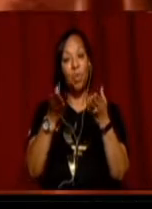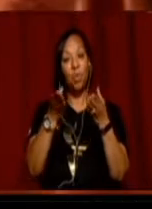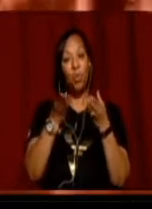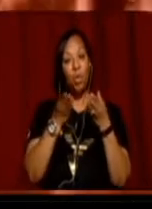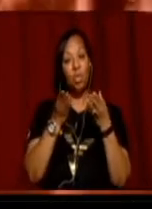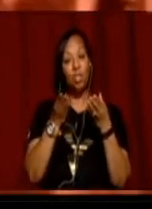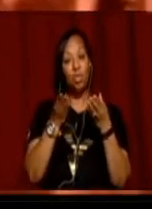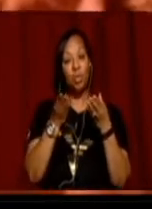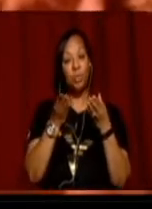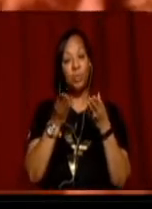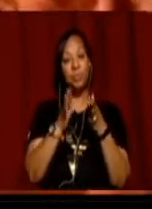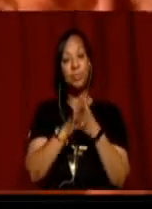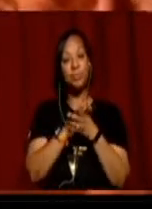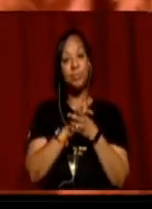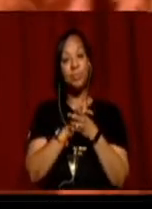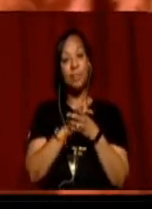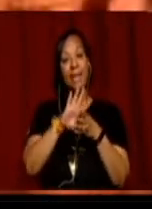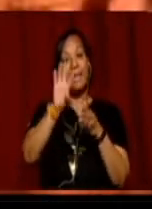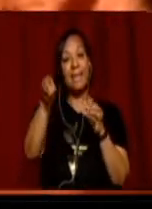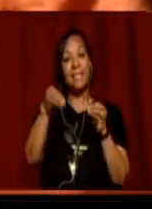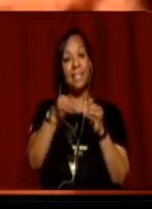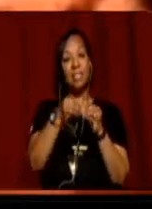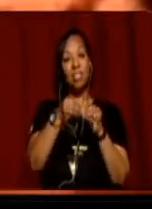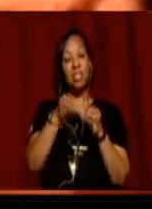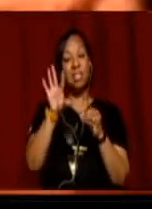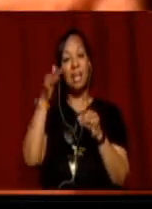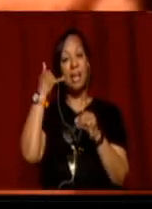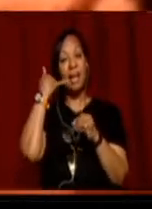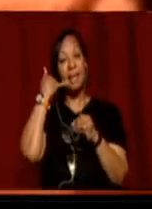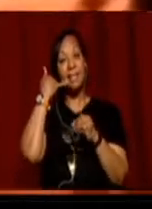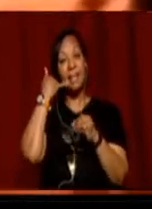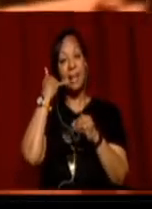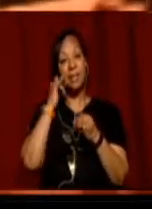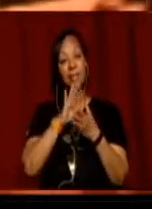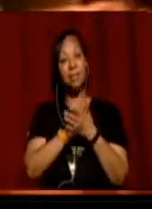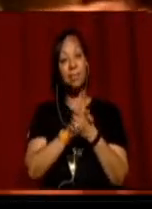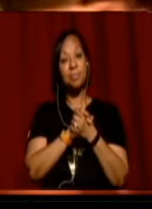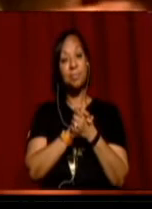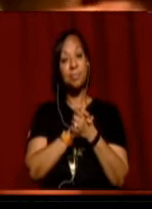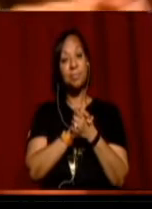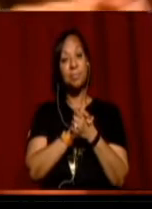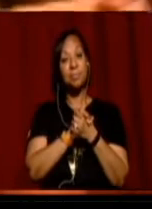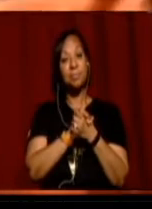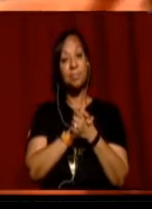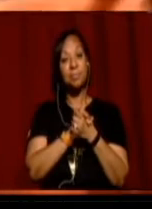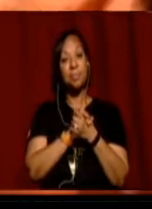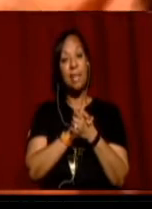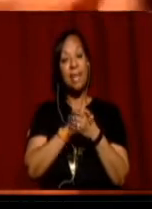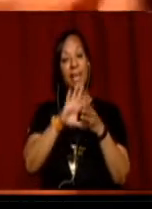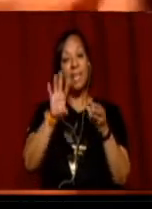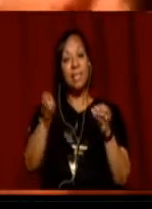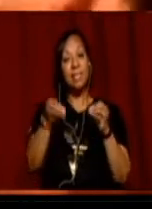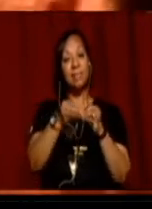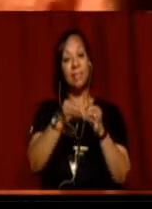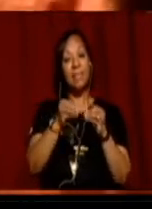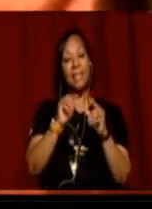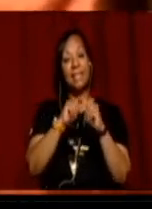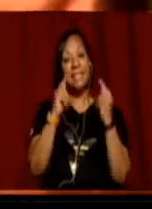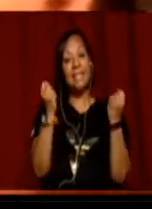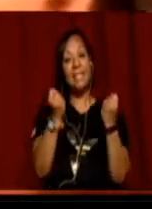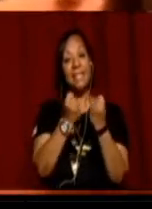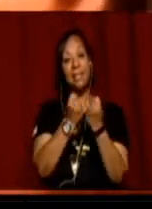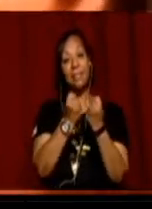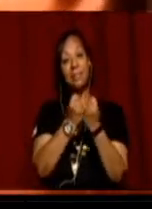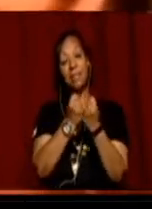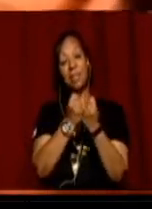to do is, in addition to having contact tracers, as President Preckwinkle said, is that we're putting together teams. So it won't